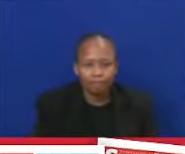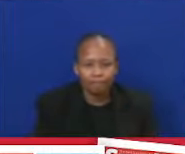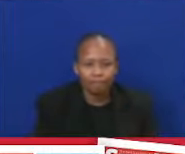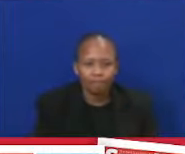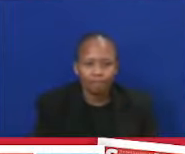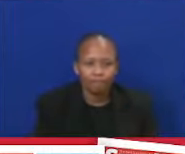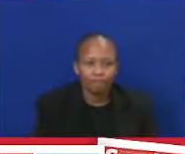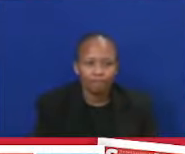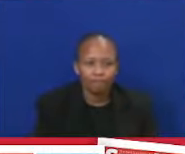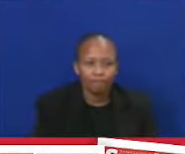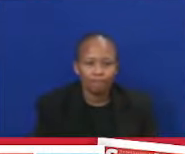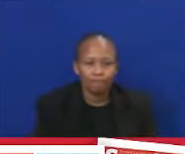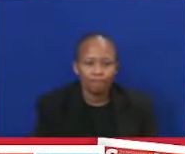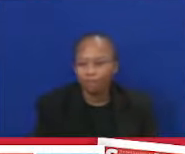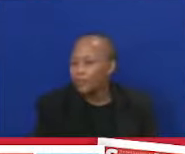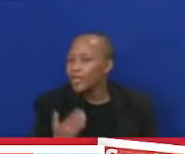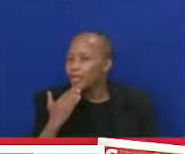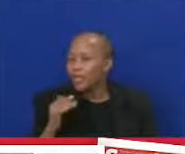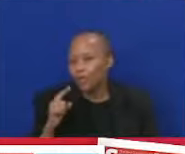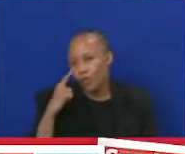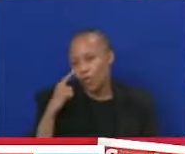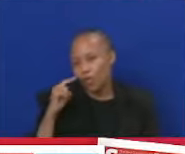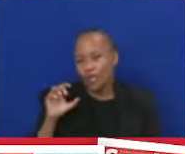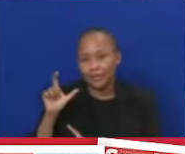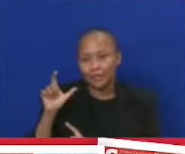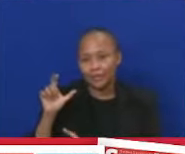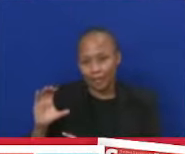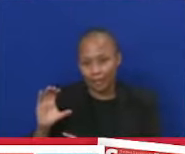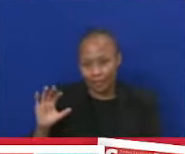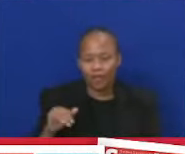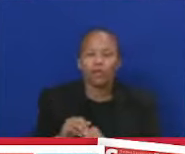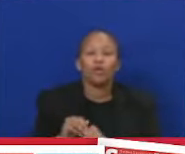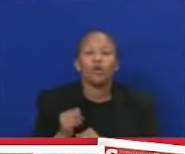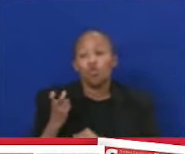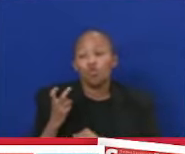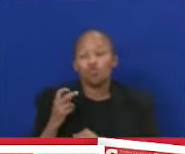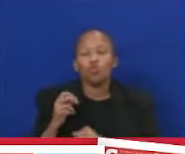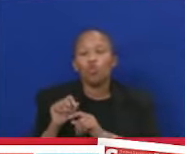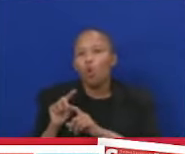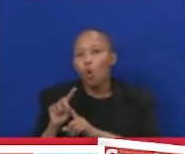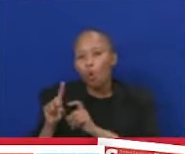Thank you, witness C. 2 follow-up questions on this aspect of your evidence.